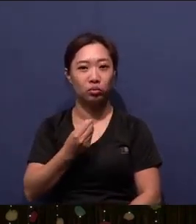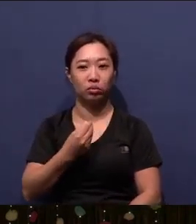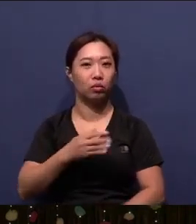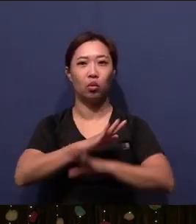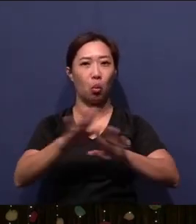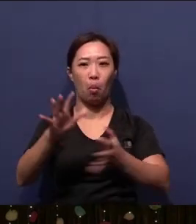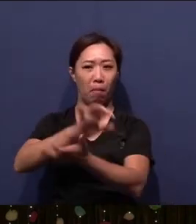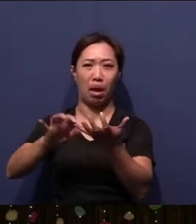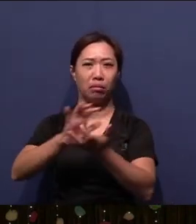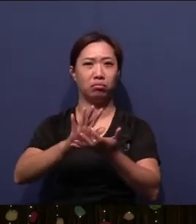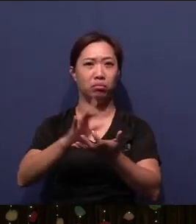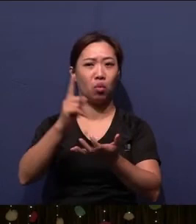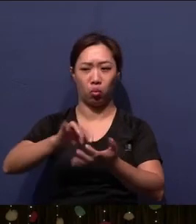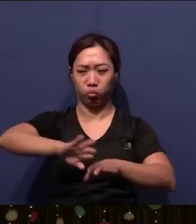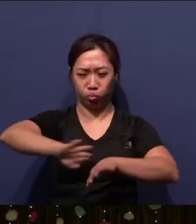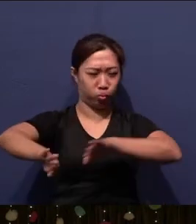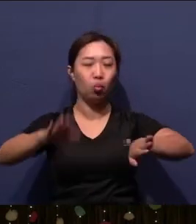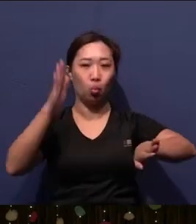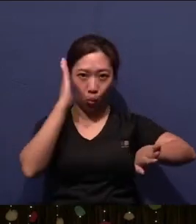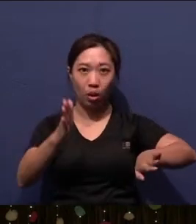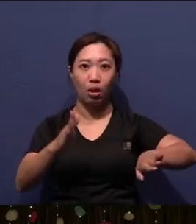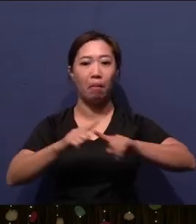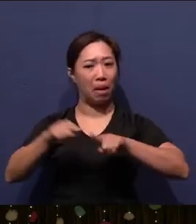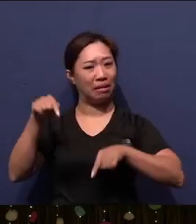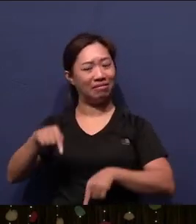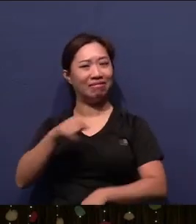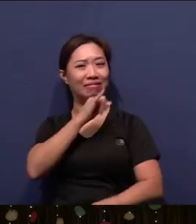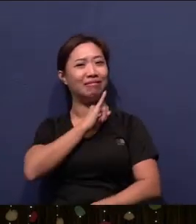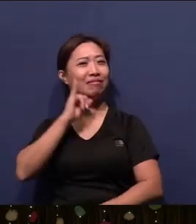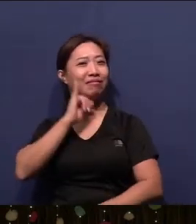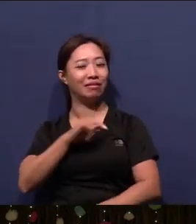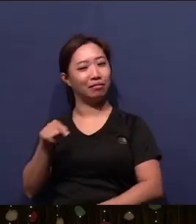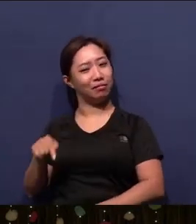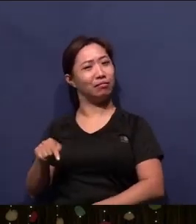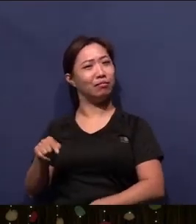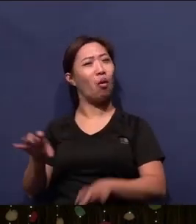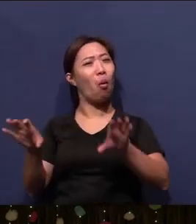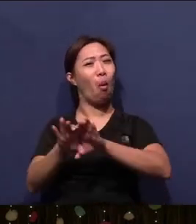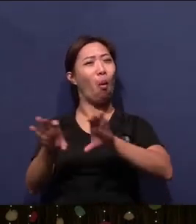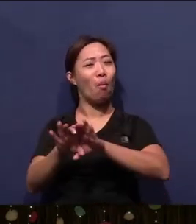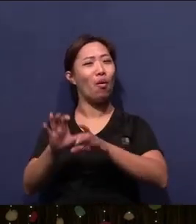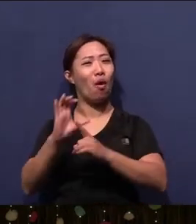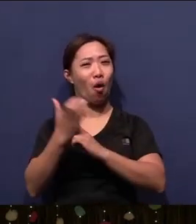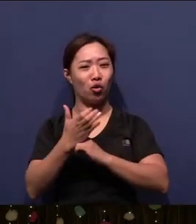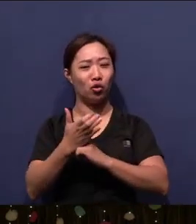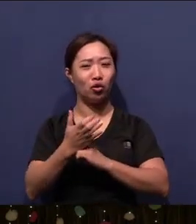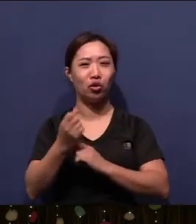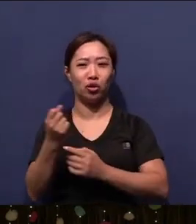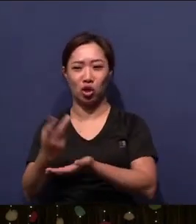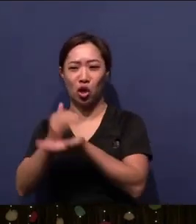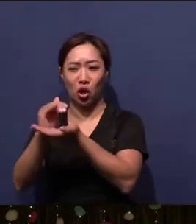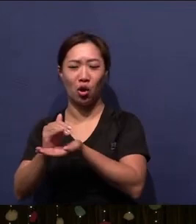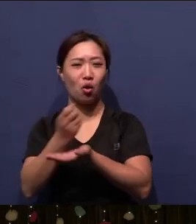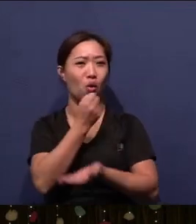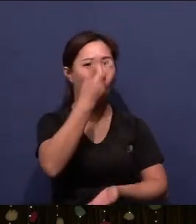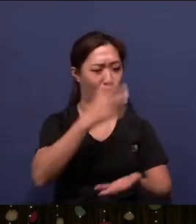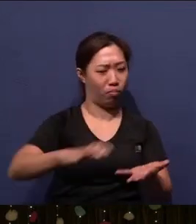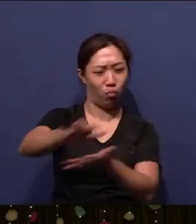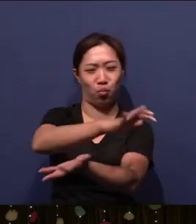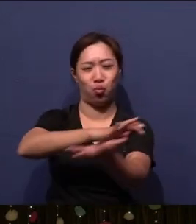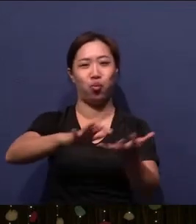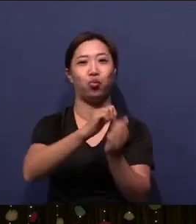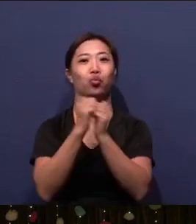goats. They normally have it separate. But for the Israelites, it's a common practice to have their sheep and goat mixed